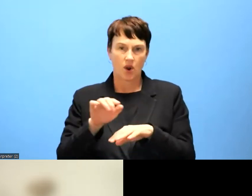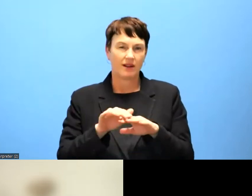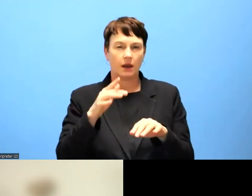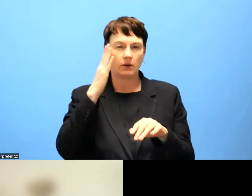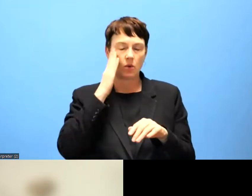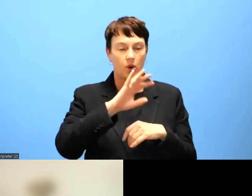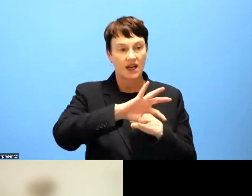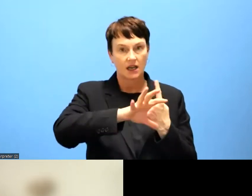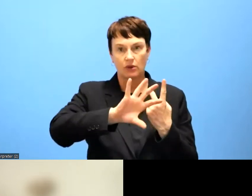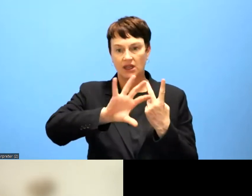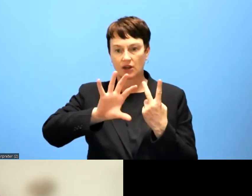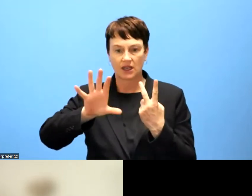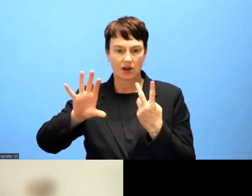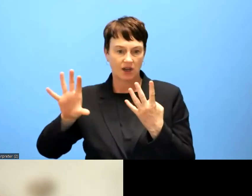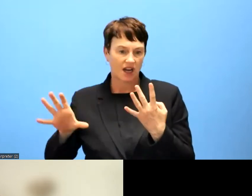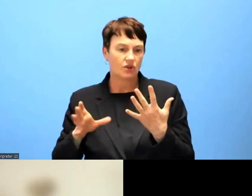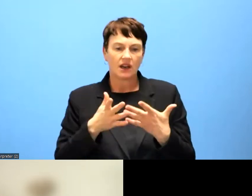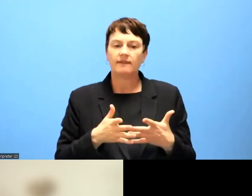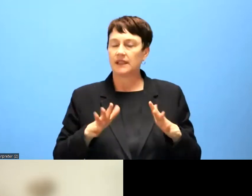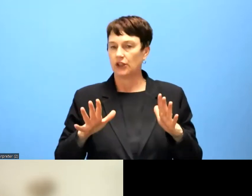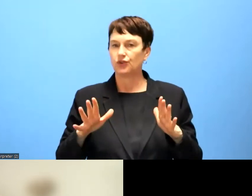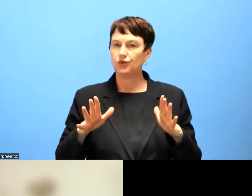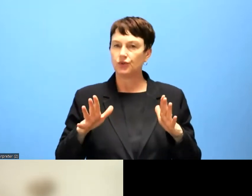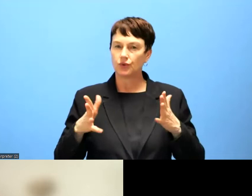end the result can be different. So I think